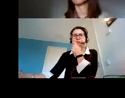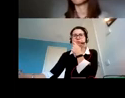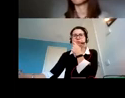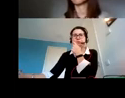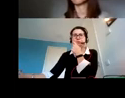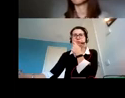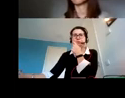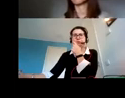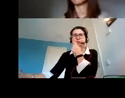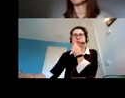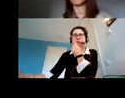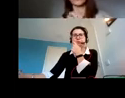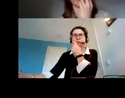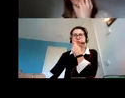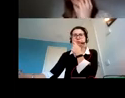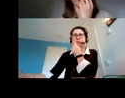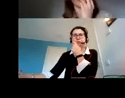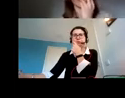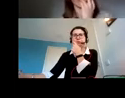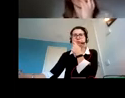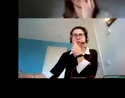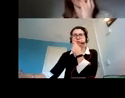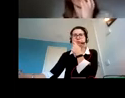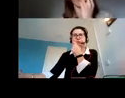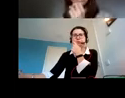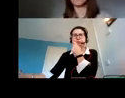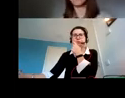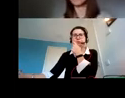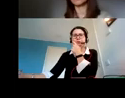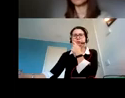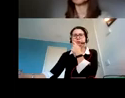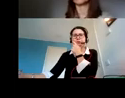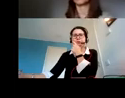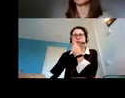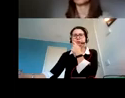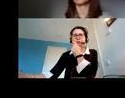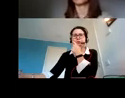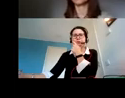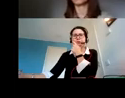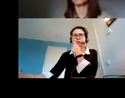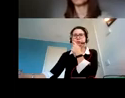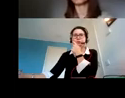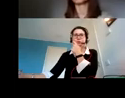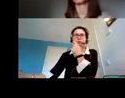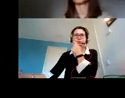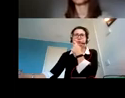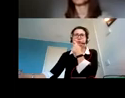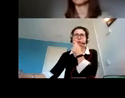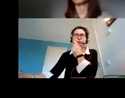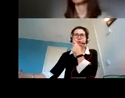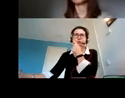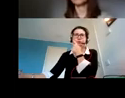want to just conclude with a very quick remark about something that has been